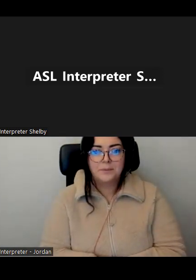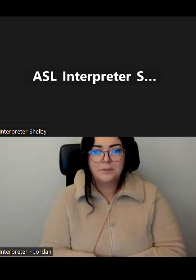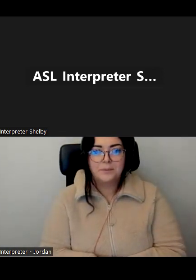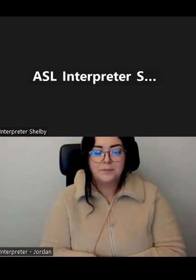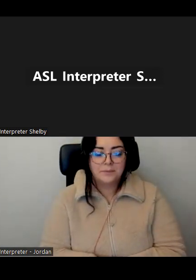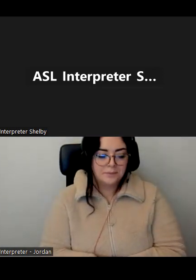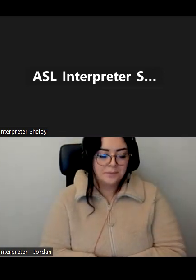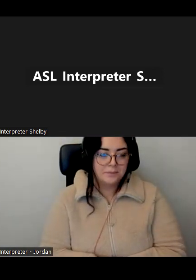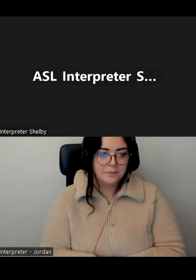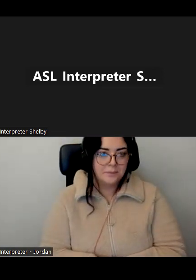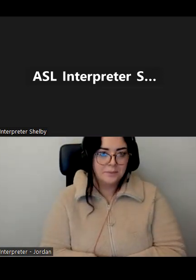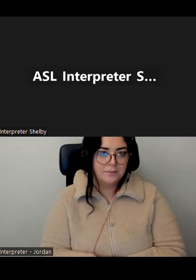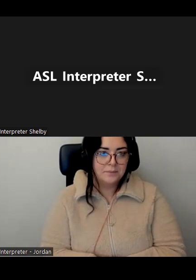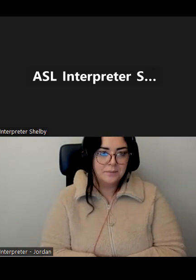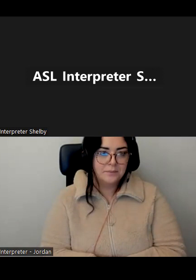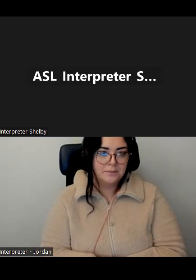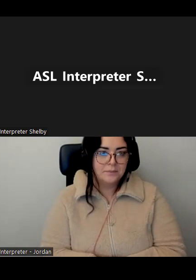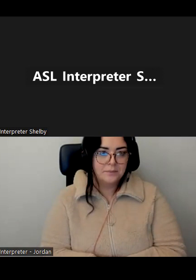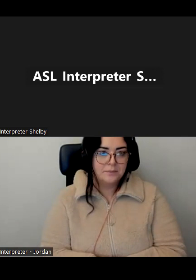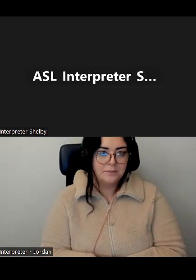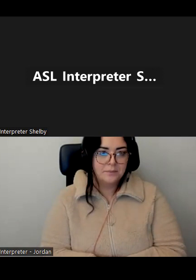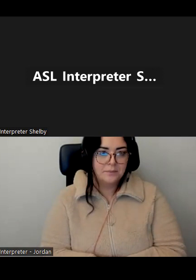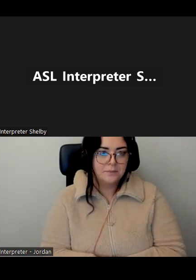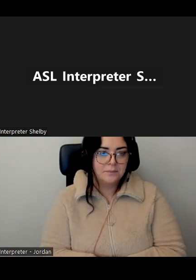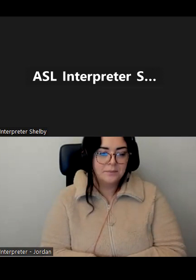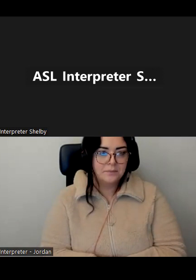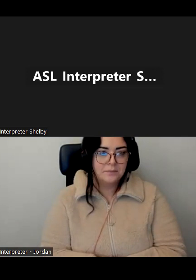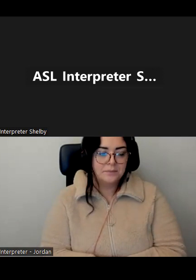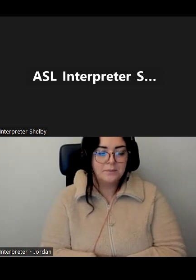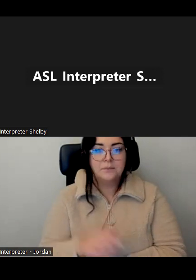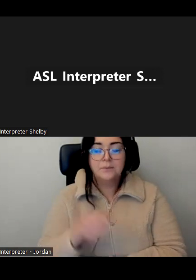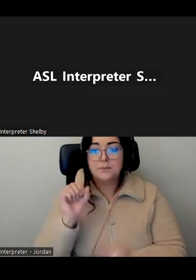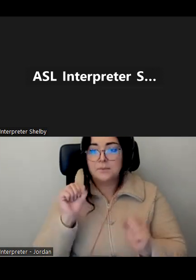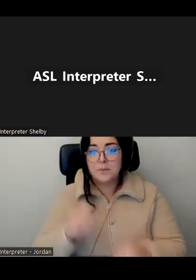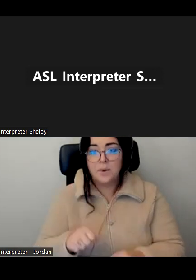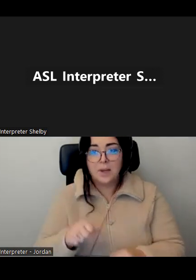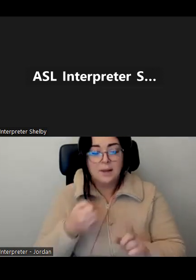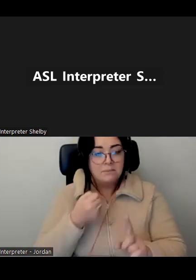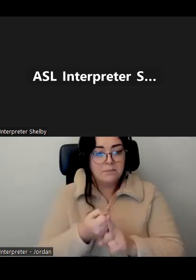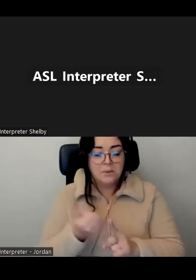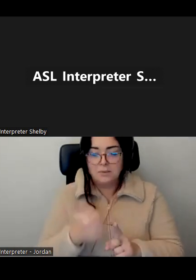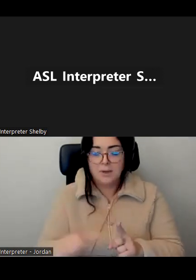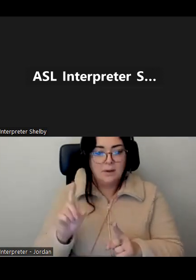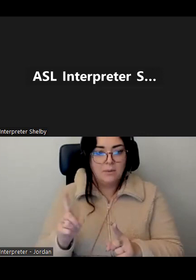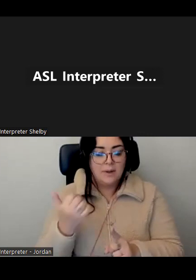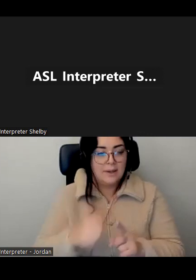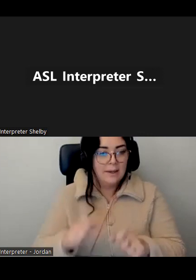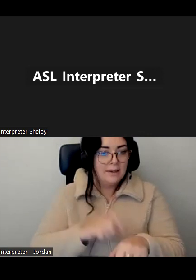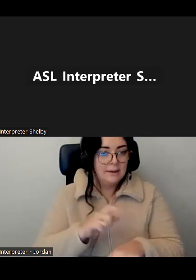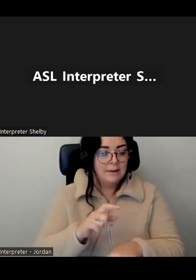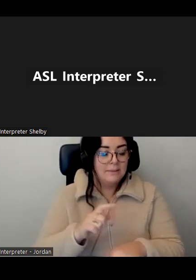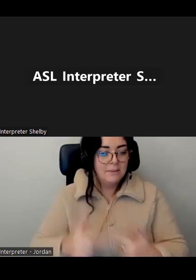And so even though mental illness or poor mental health can affect any of us at any time in life, there are some risk factors